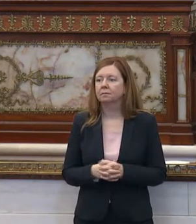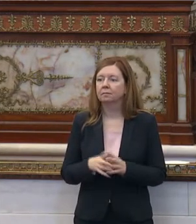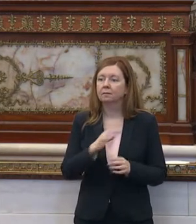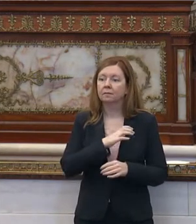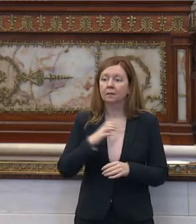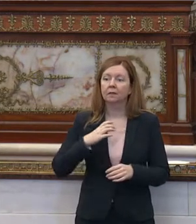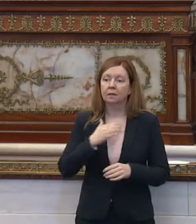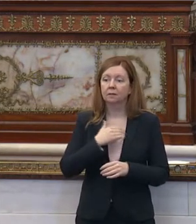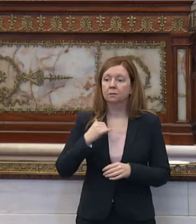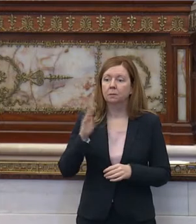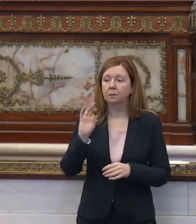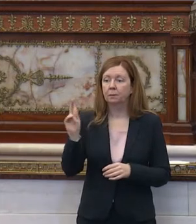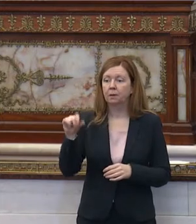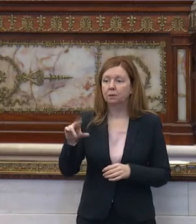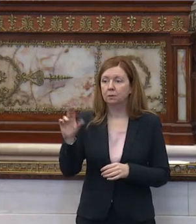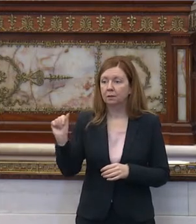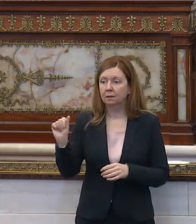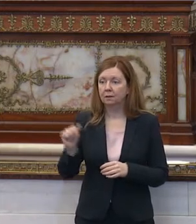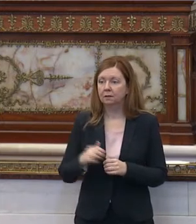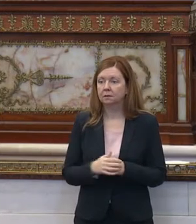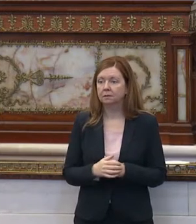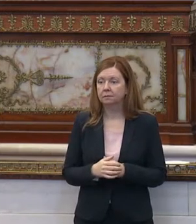Councilmember Mark Squilla.